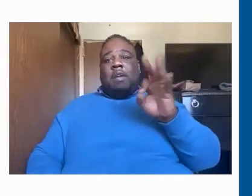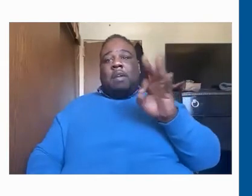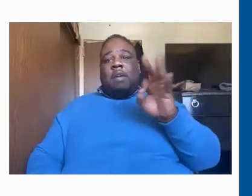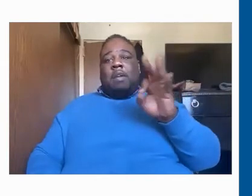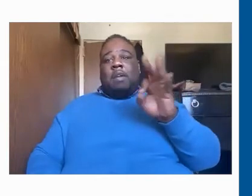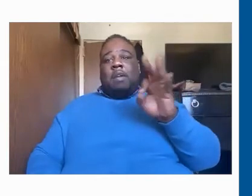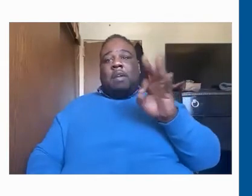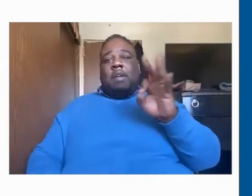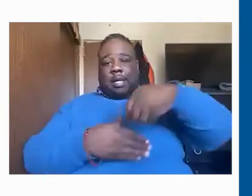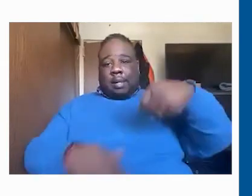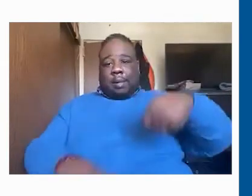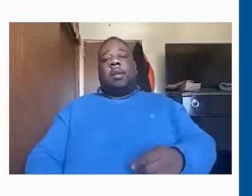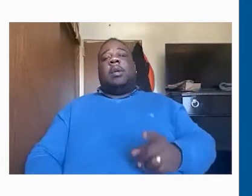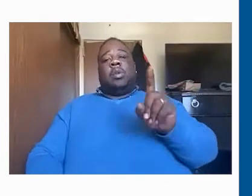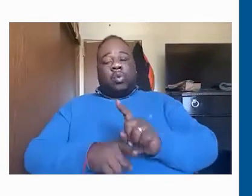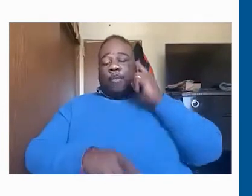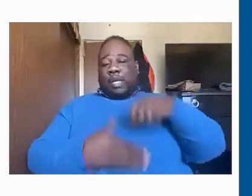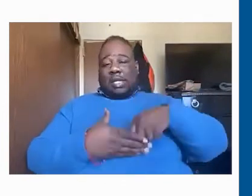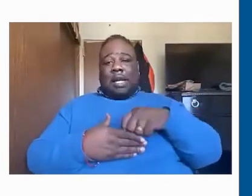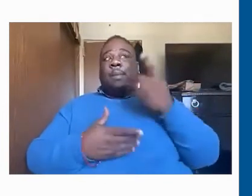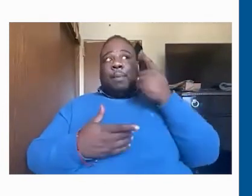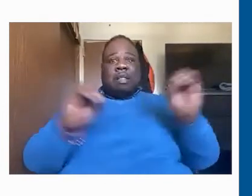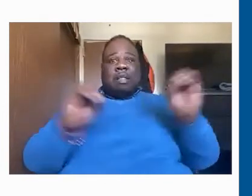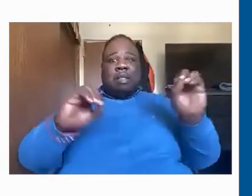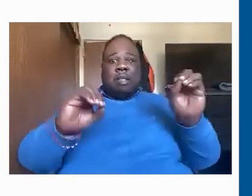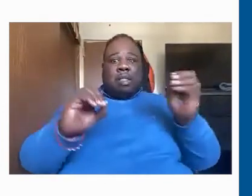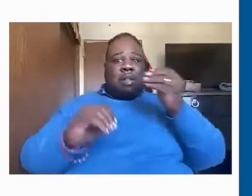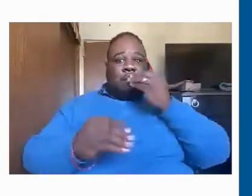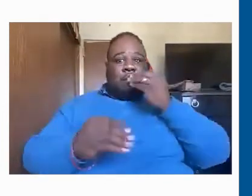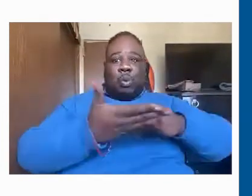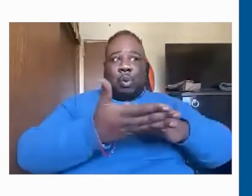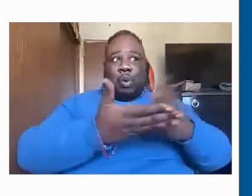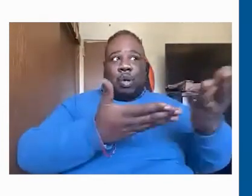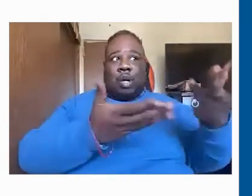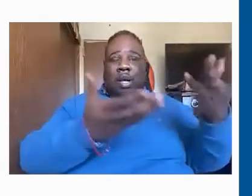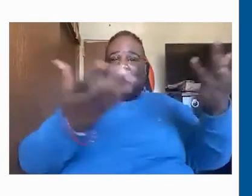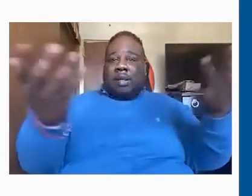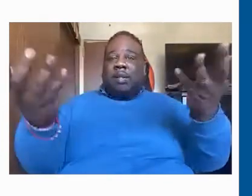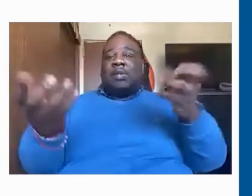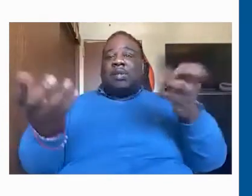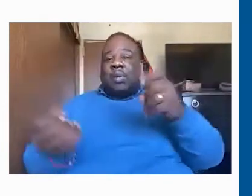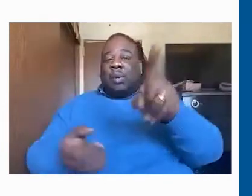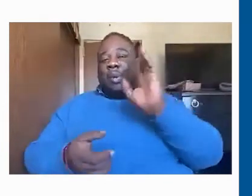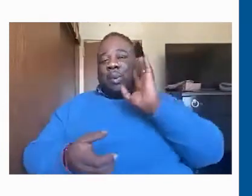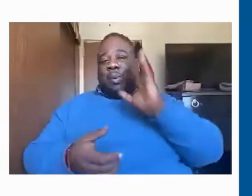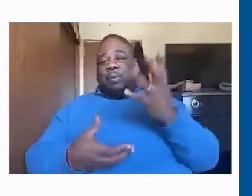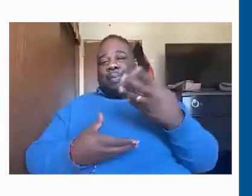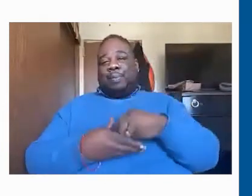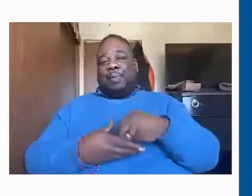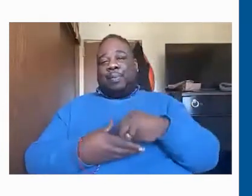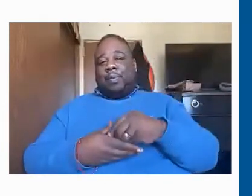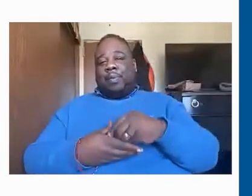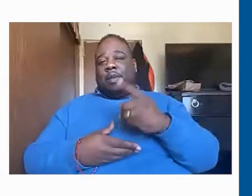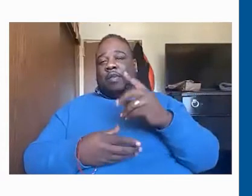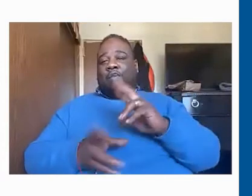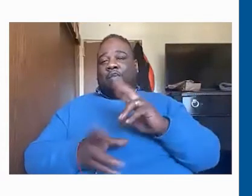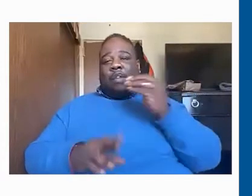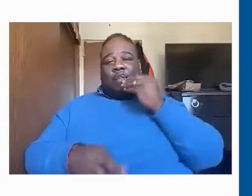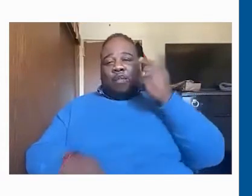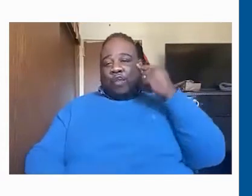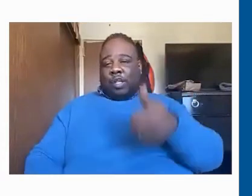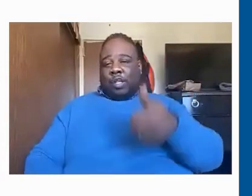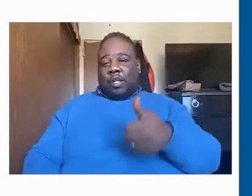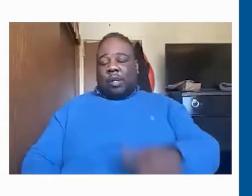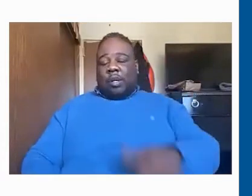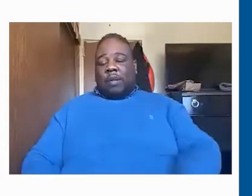In addition, first aid kits, like I mentioned in the go bag, they're going to be a little bit smaller, but in the supply kit, a larger first aid kit, and also